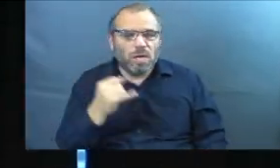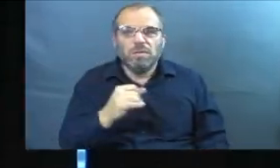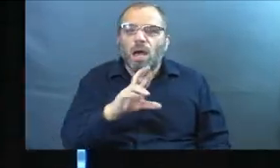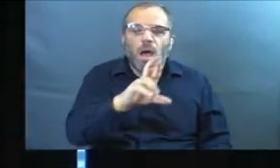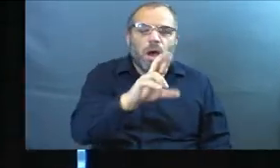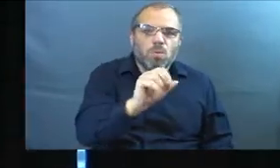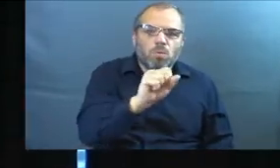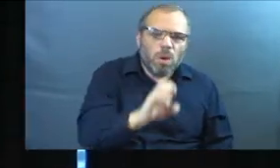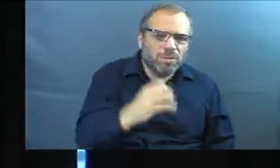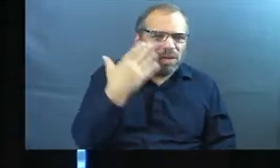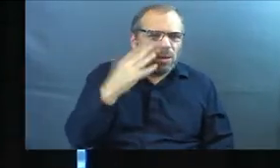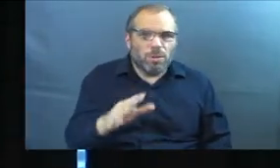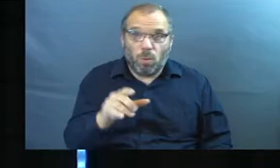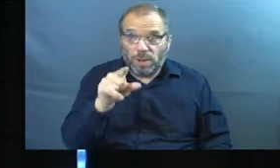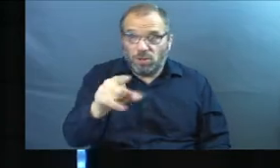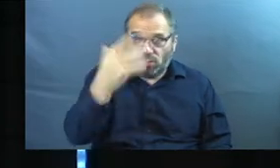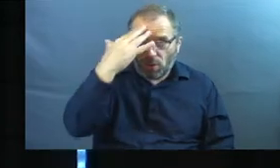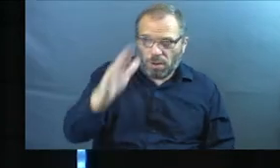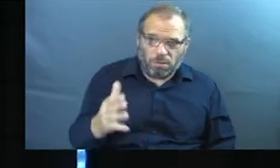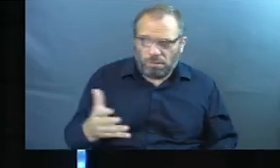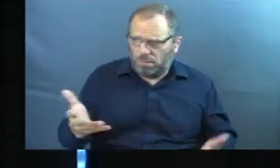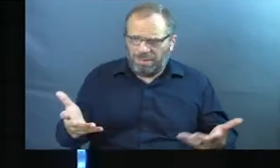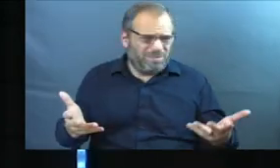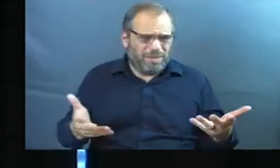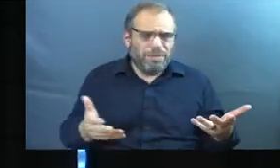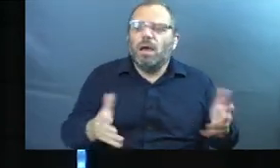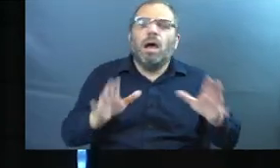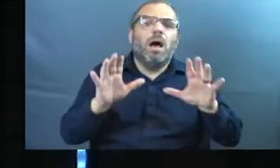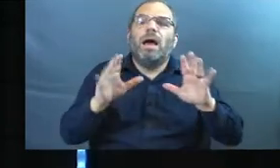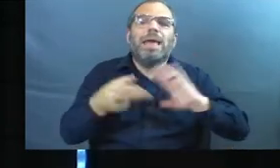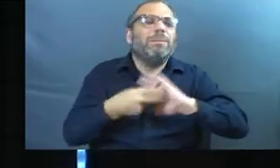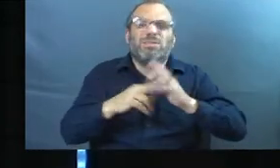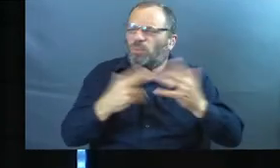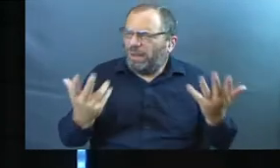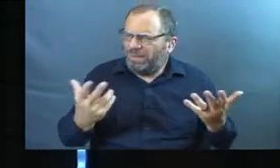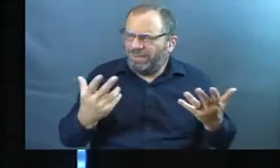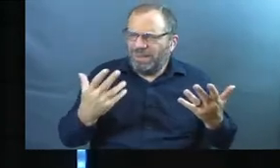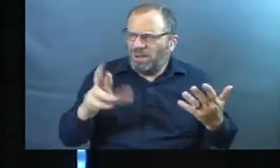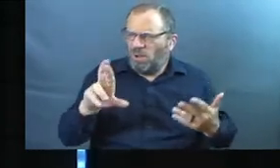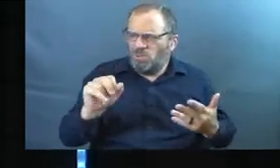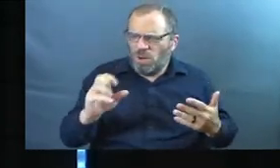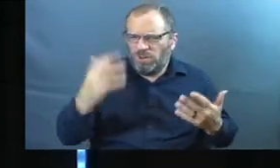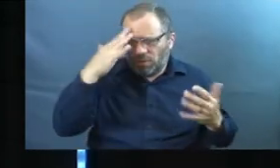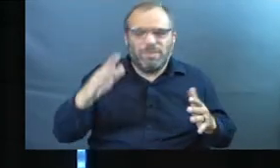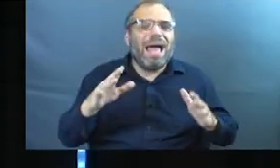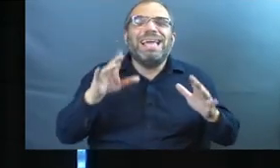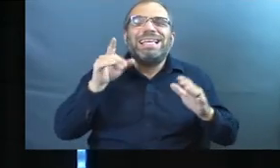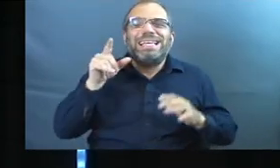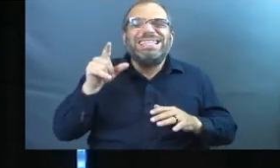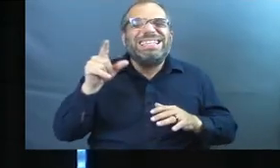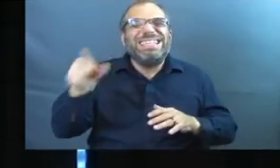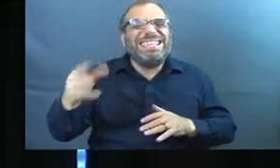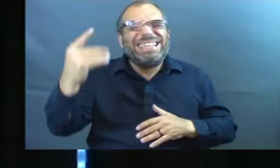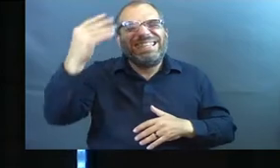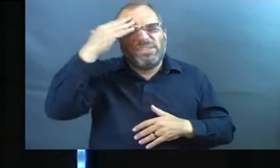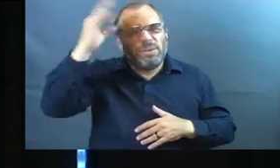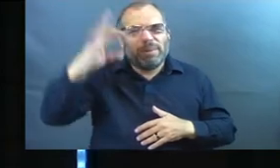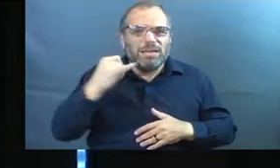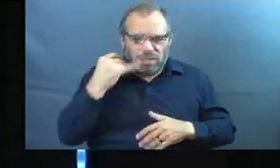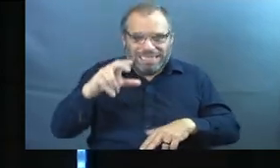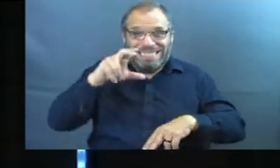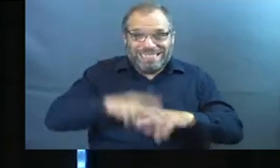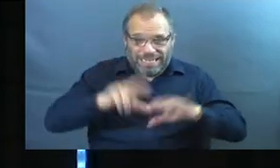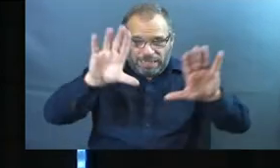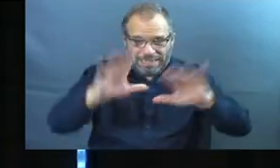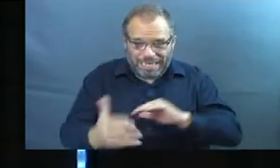said, Rose don't know. And you're like, what? You don't know. What are you talking about up here? You know what mean? It's like, what does that even mean? You're right. It's like, no, he's, he knew exactly what he's talking about. He's talking about